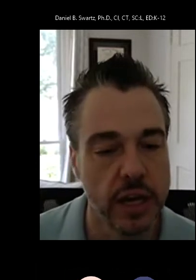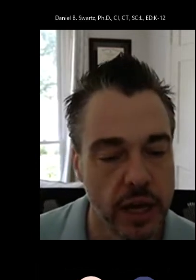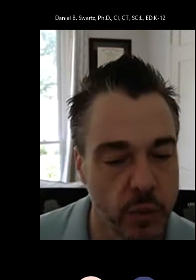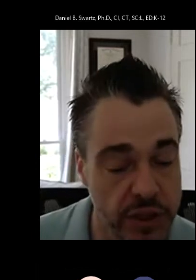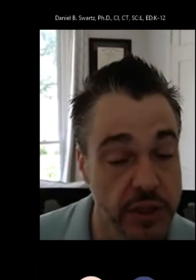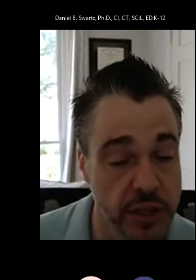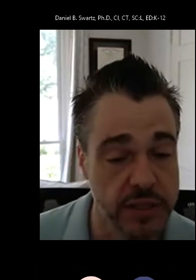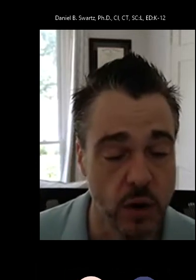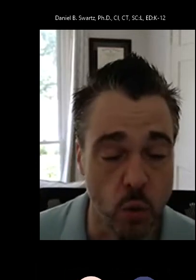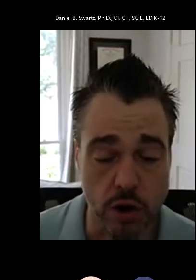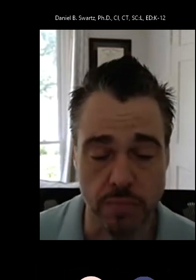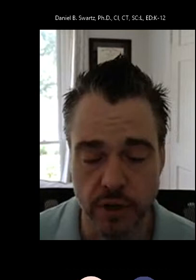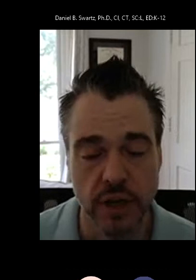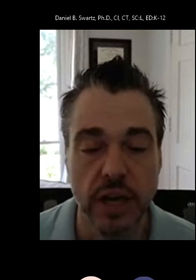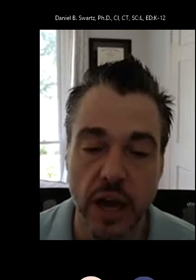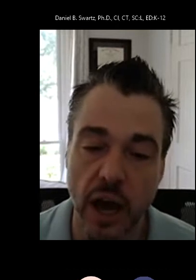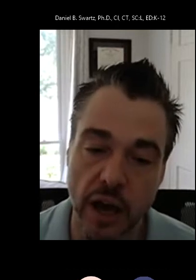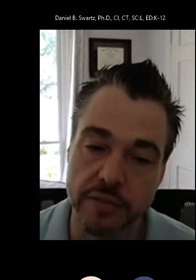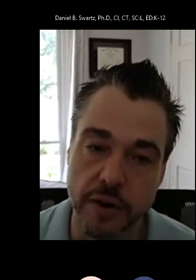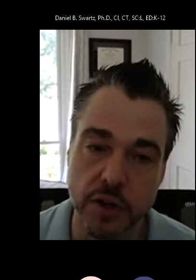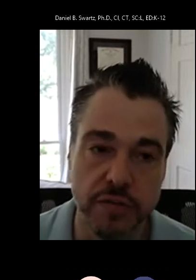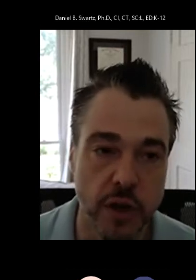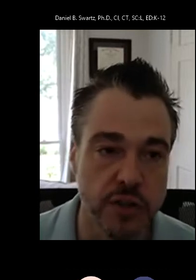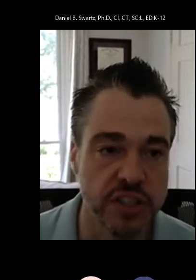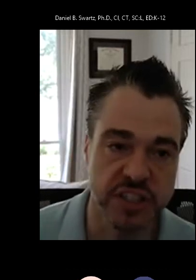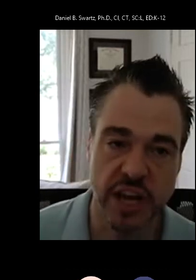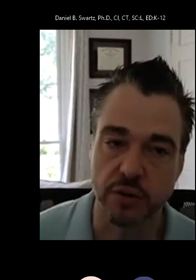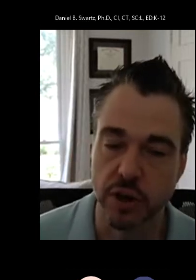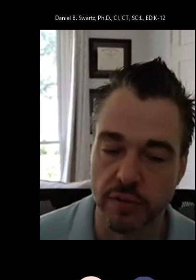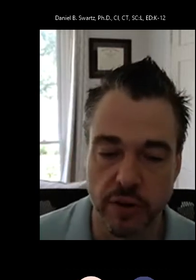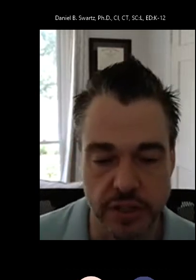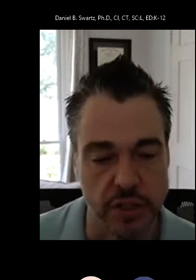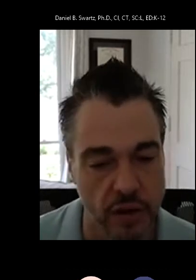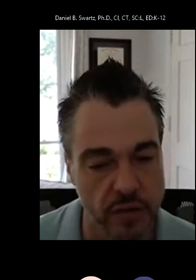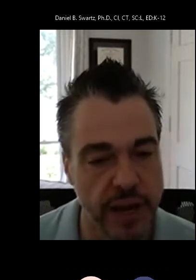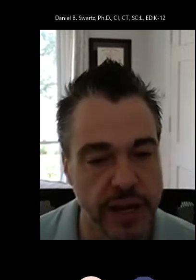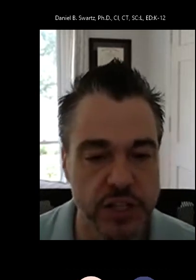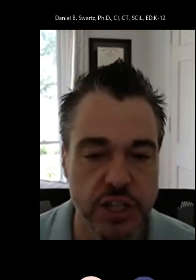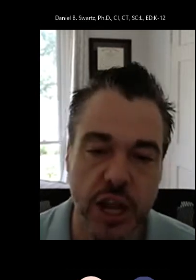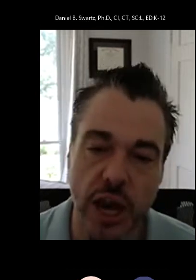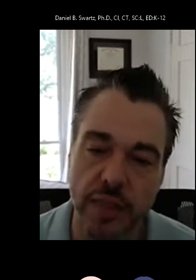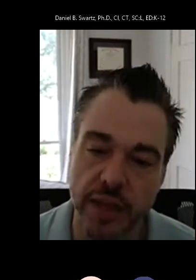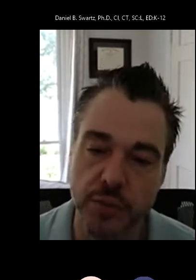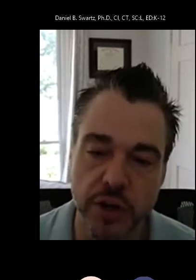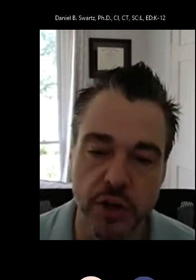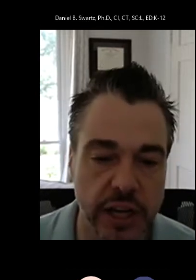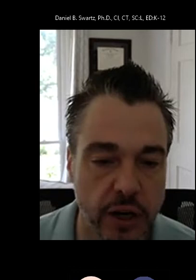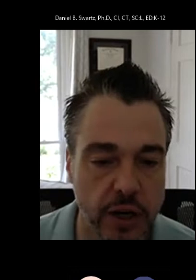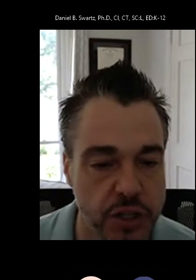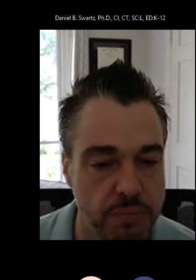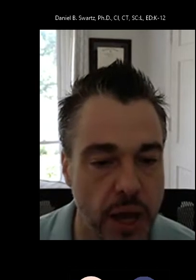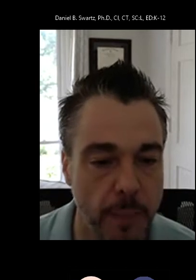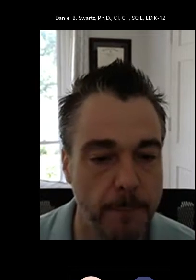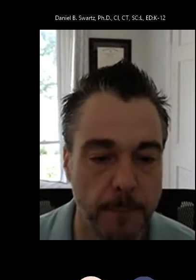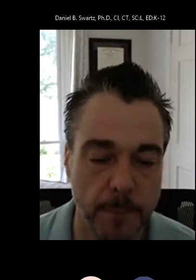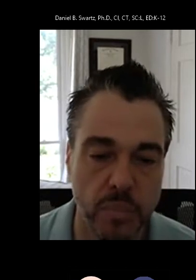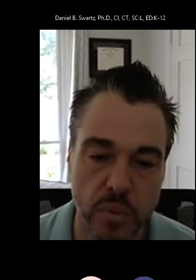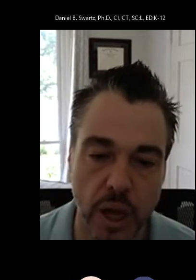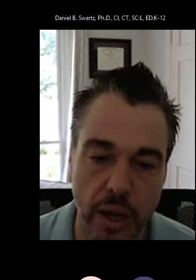worksheets within the Excel workbook. The first of those is entitled Cover. It's a cover page. That's where you're going to enter